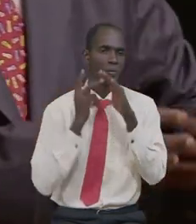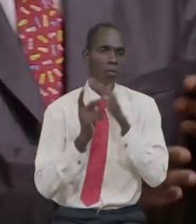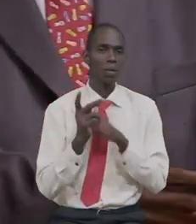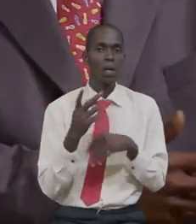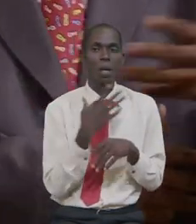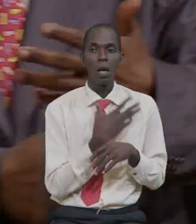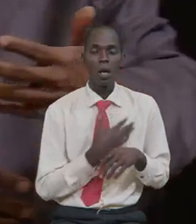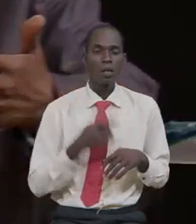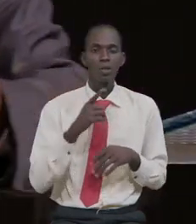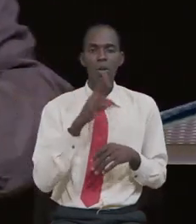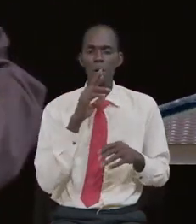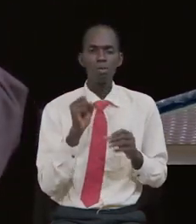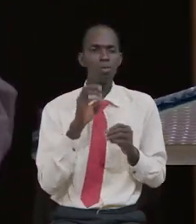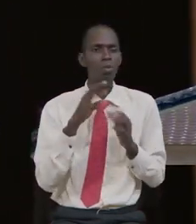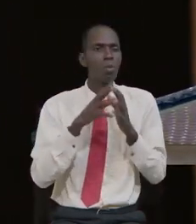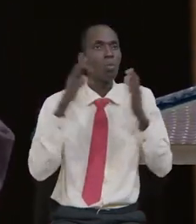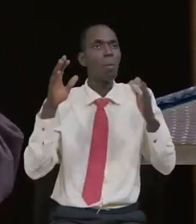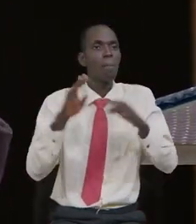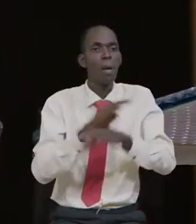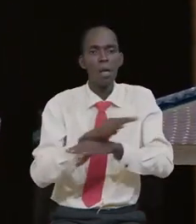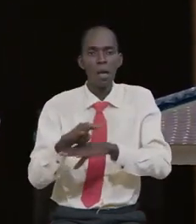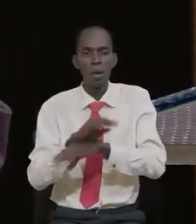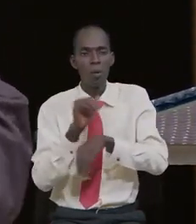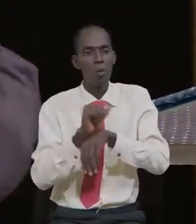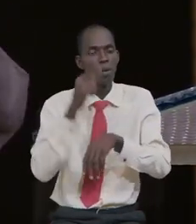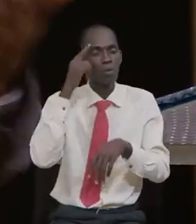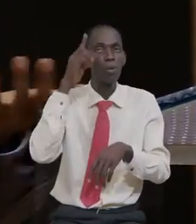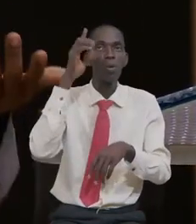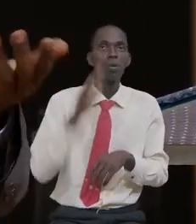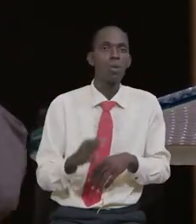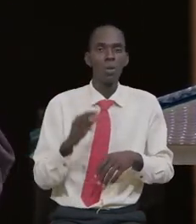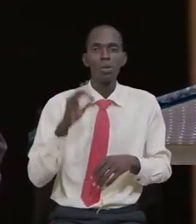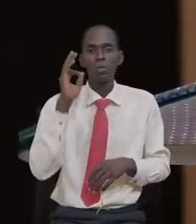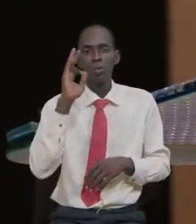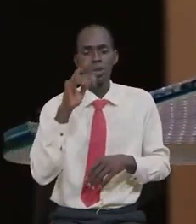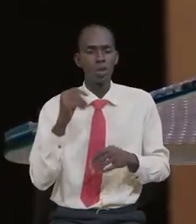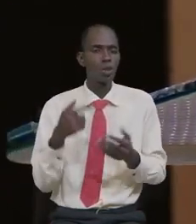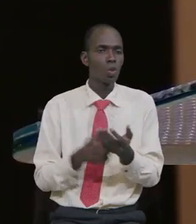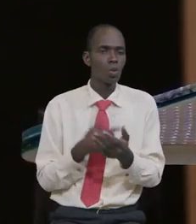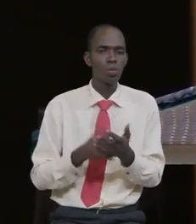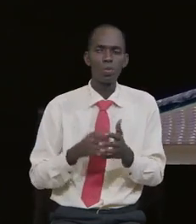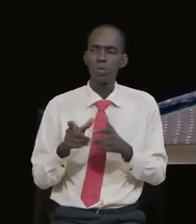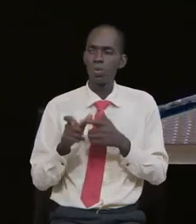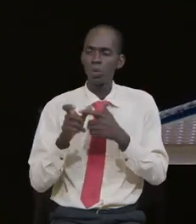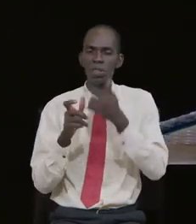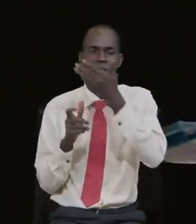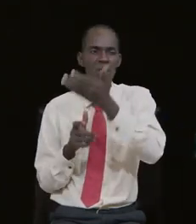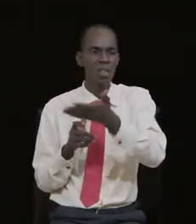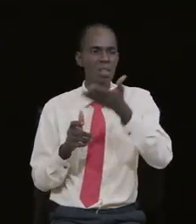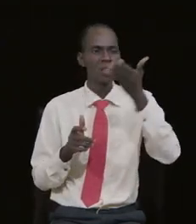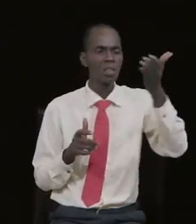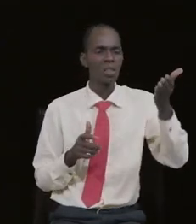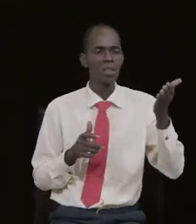busy working for God and preaching the gospel and running up and down that you don't have time to